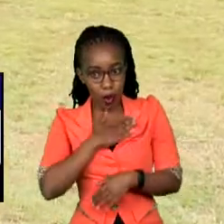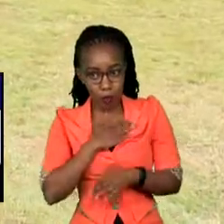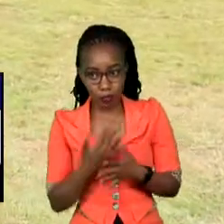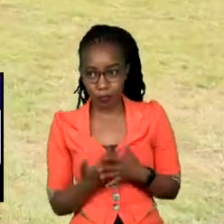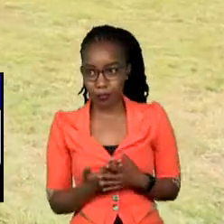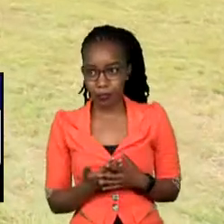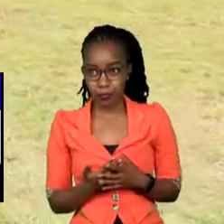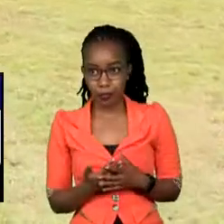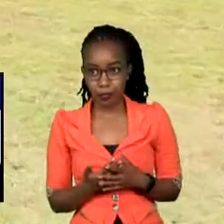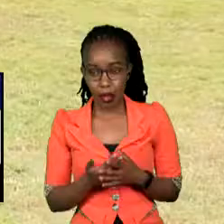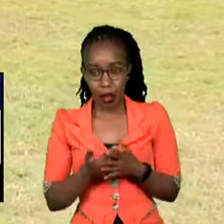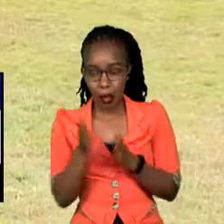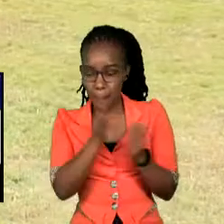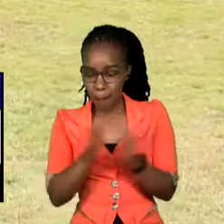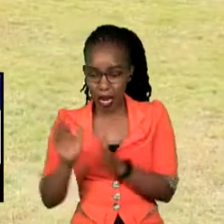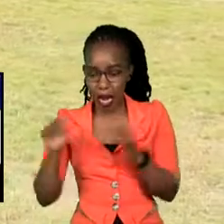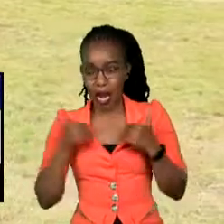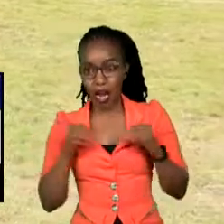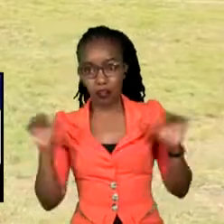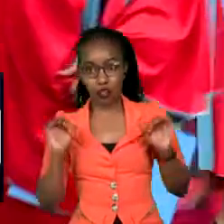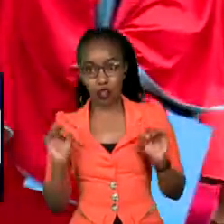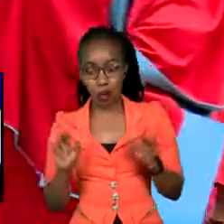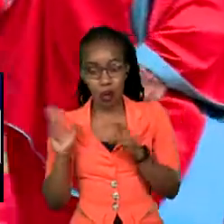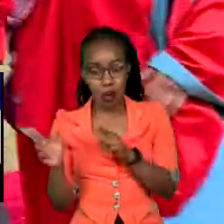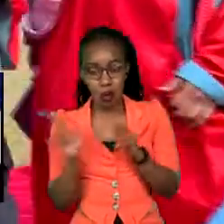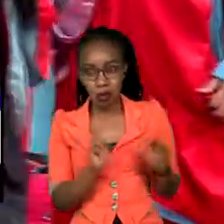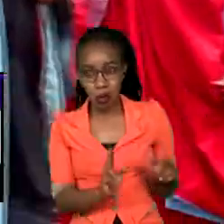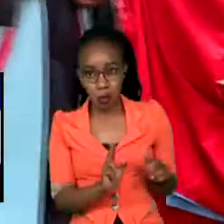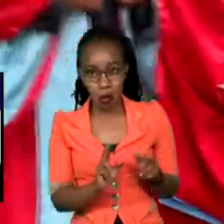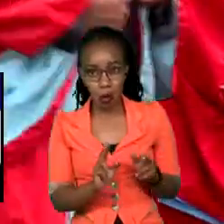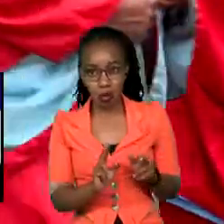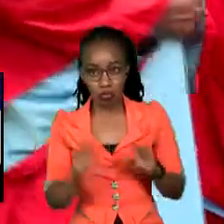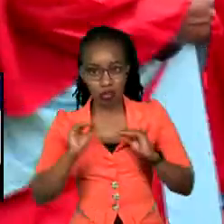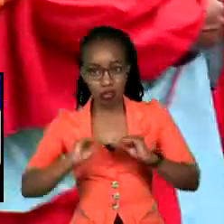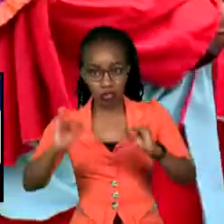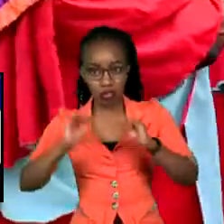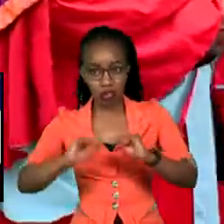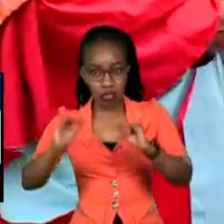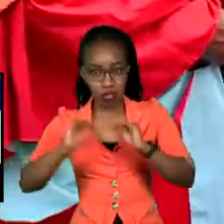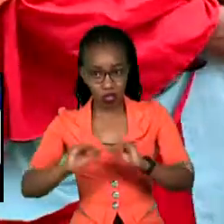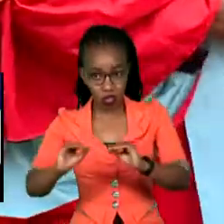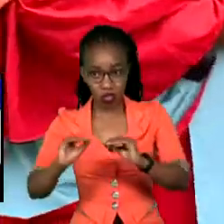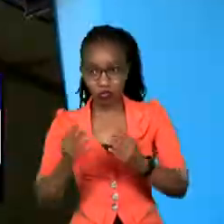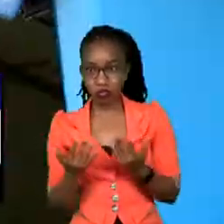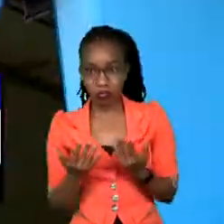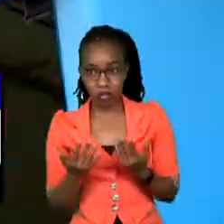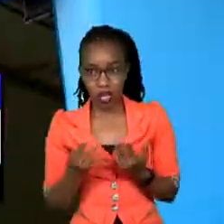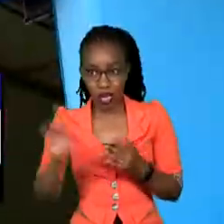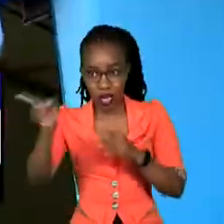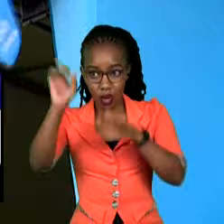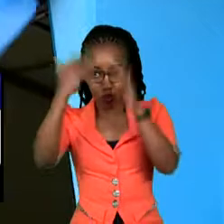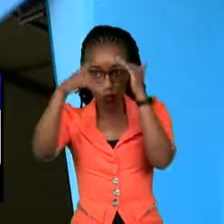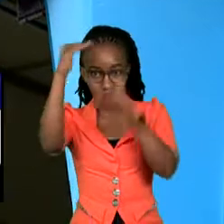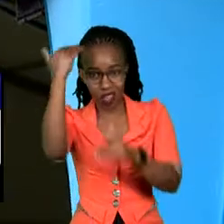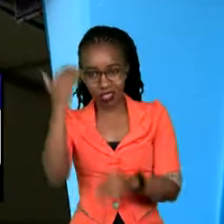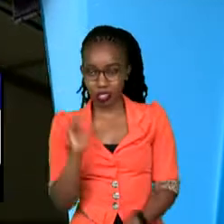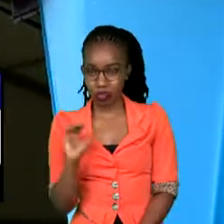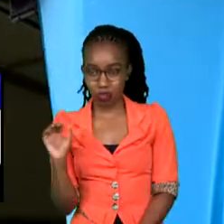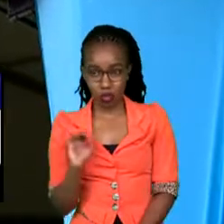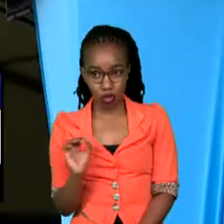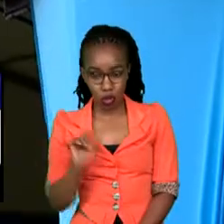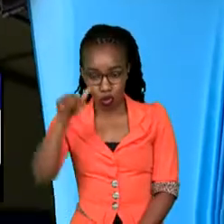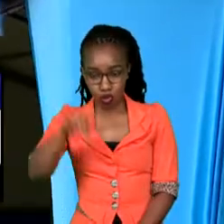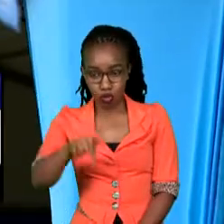no immediate plan on when normal learning will resume in one of the oldest institutions in Kenya. Today, the University